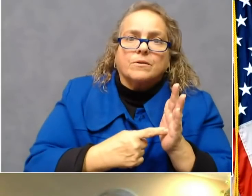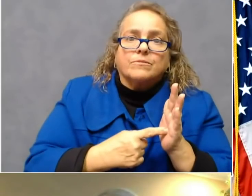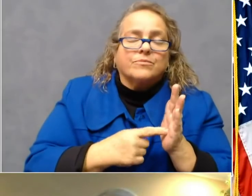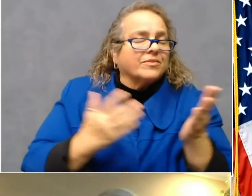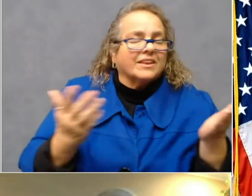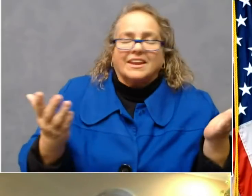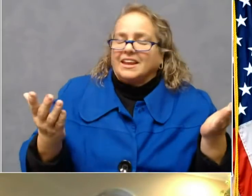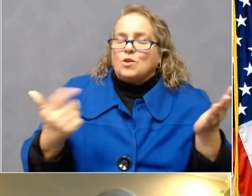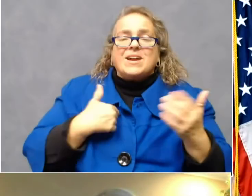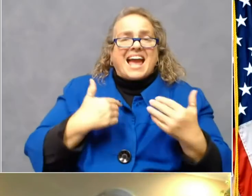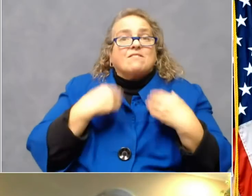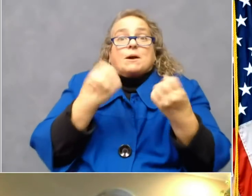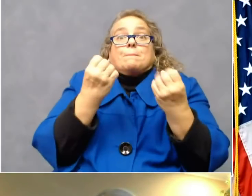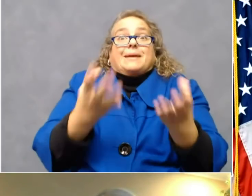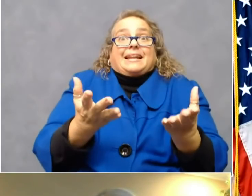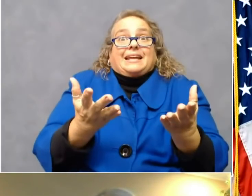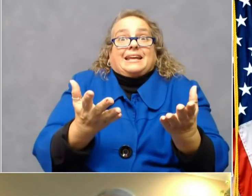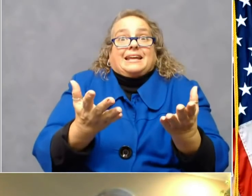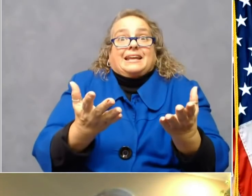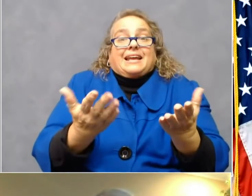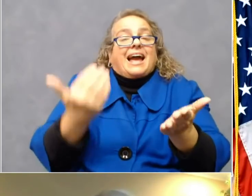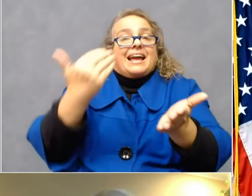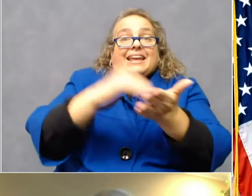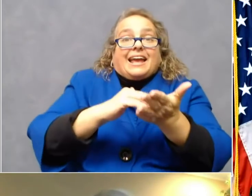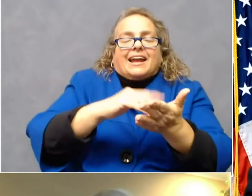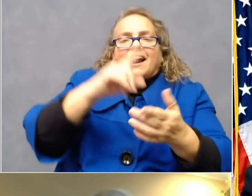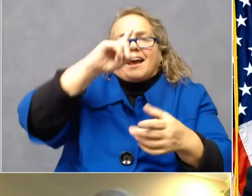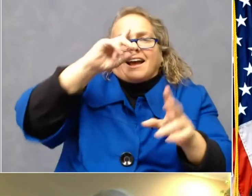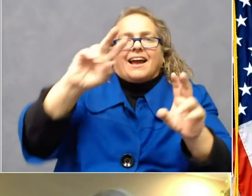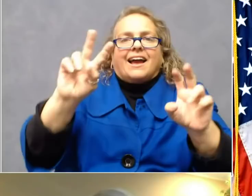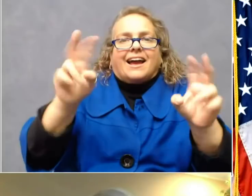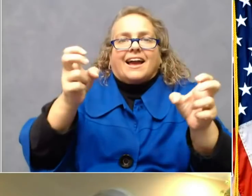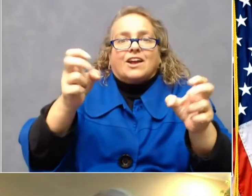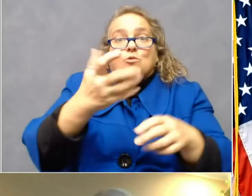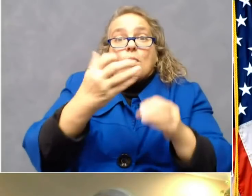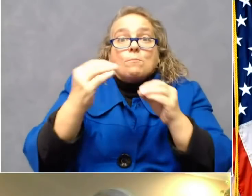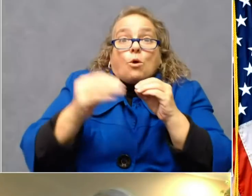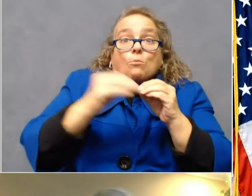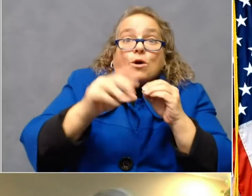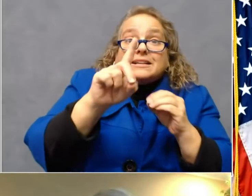tell me that, you're going to keep asking for more data. Okay, go ahead, Mark.